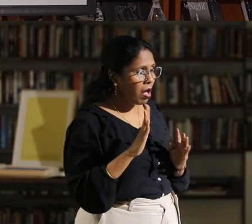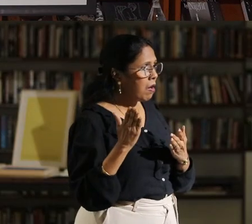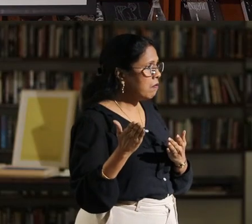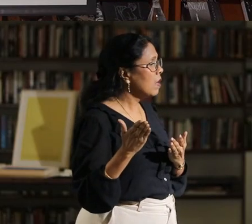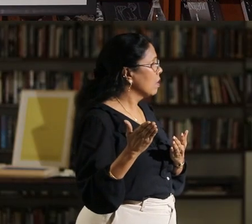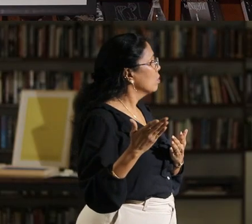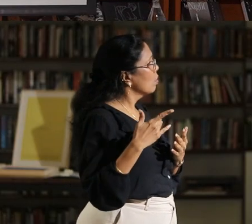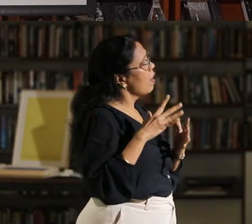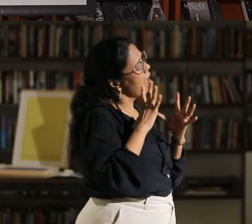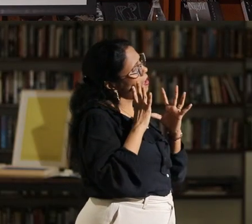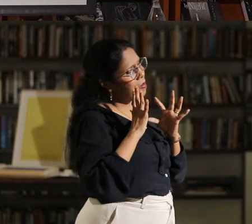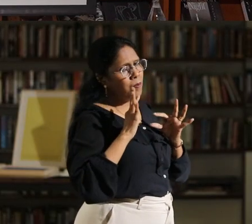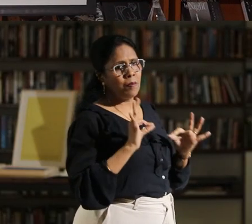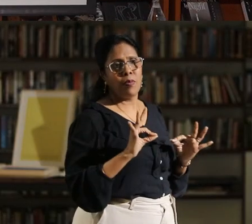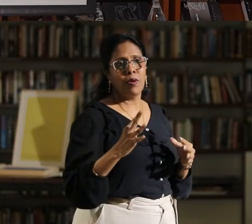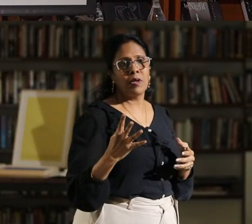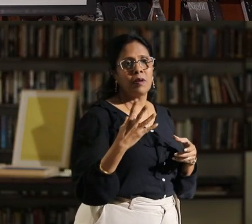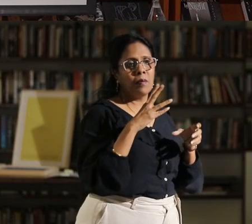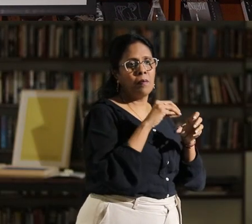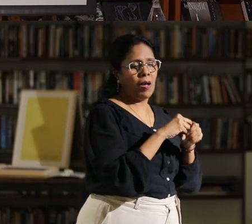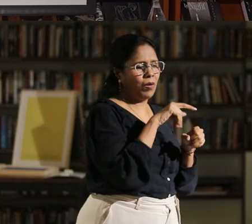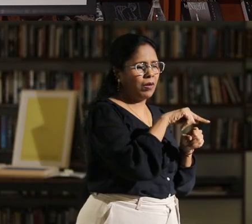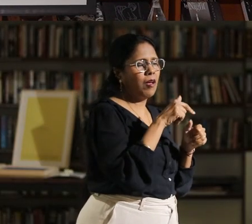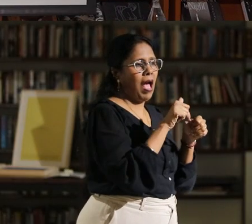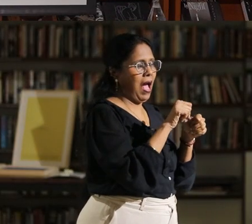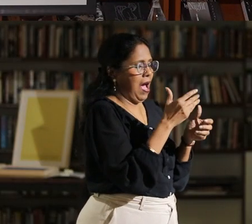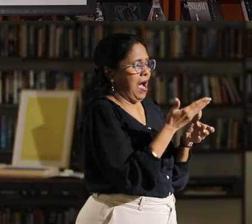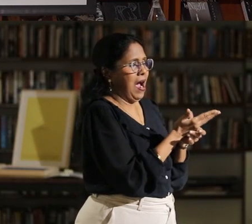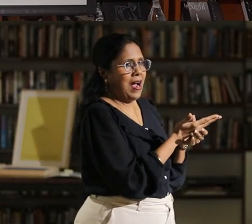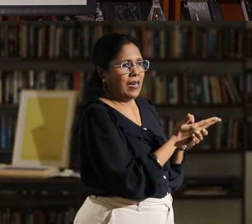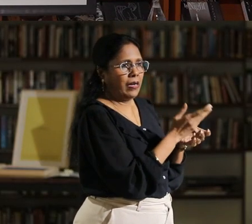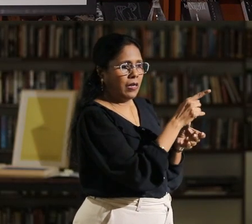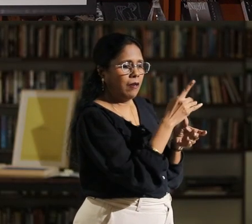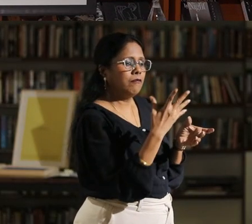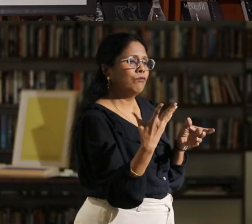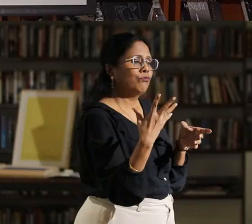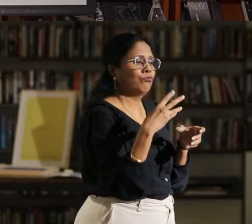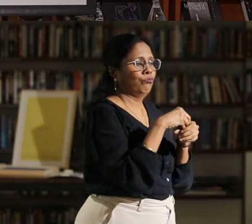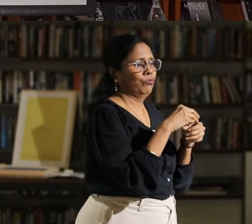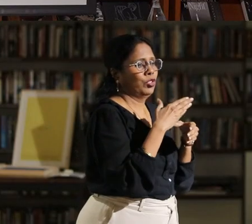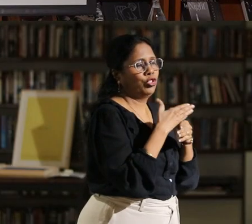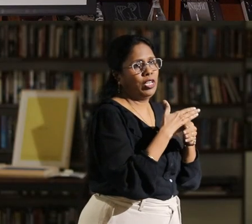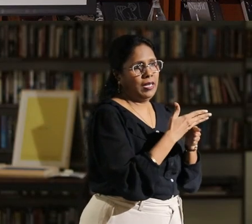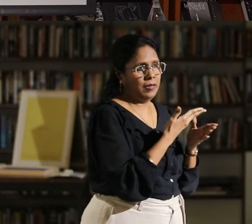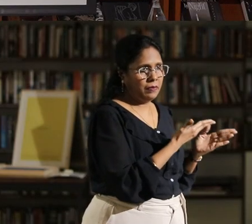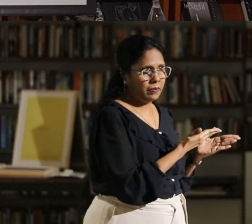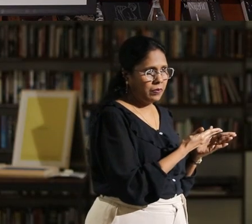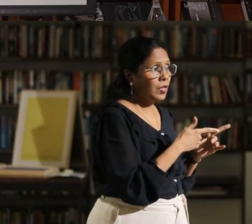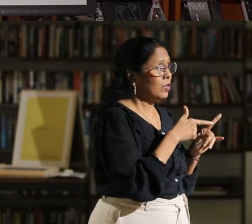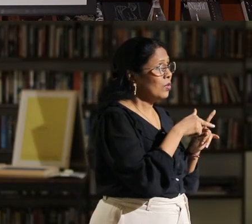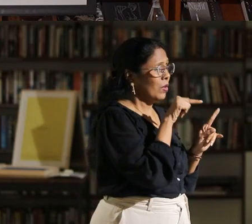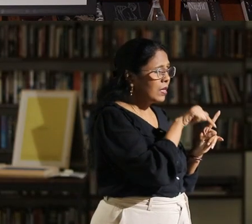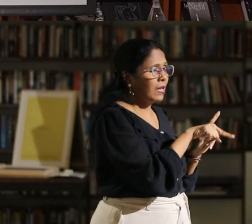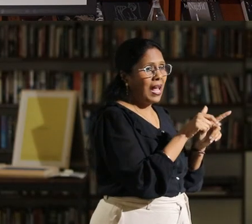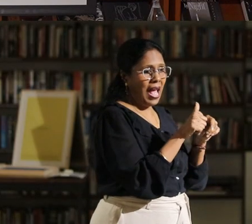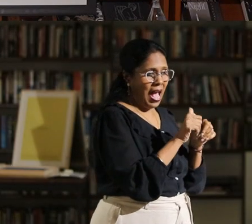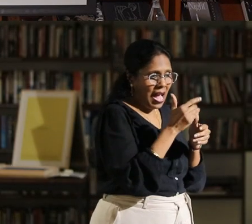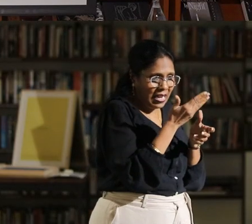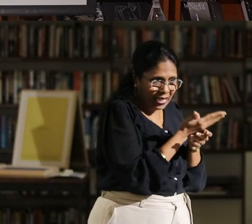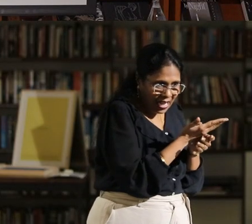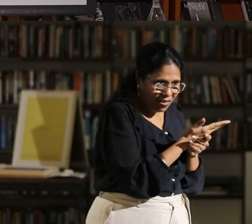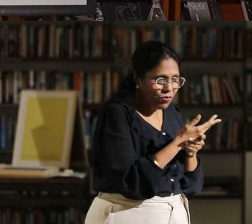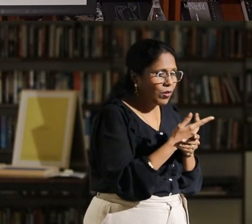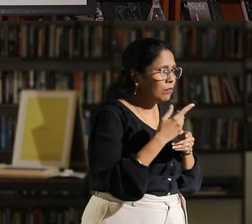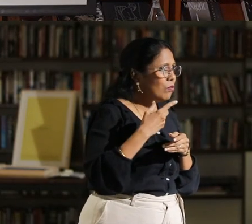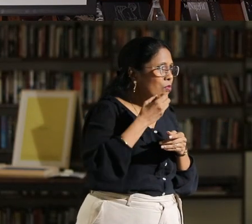important part of sharing the archive. It's a bit that we as archival practitioners often miss out on, and which